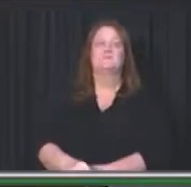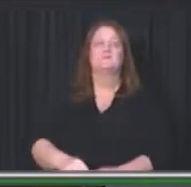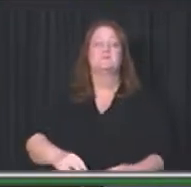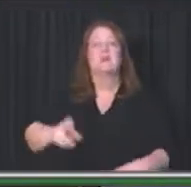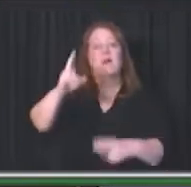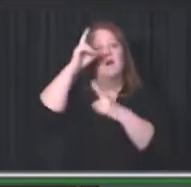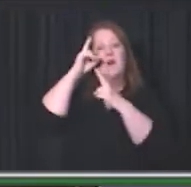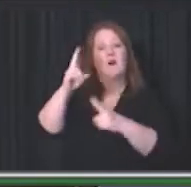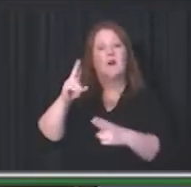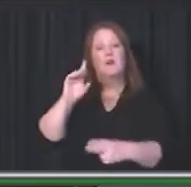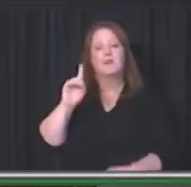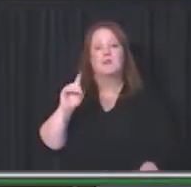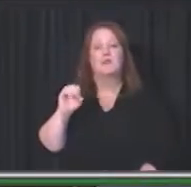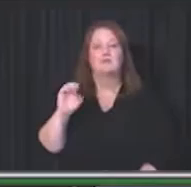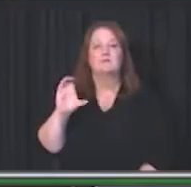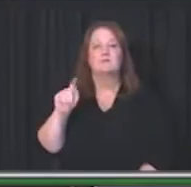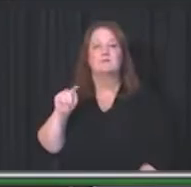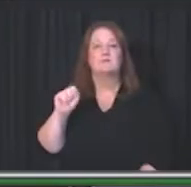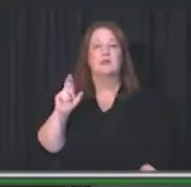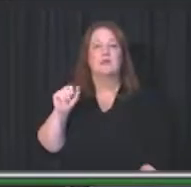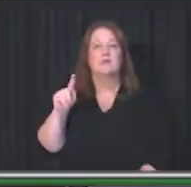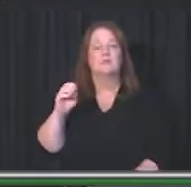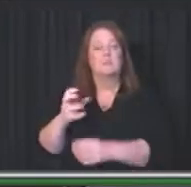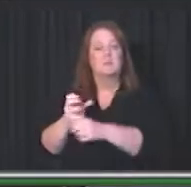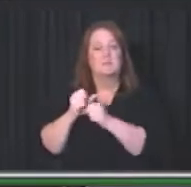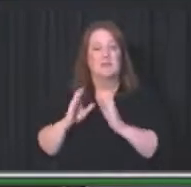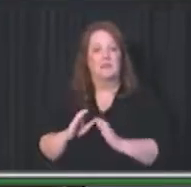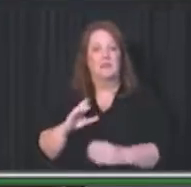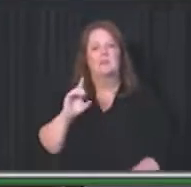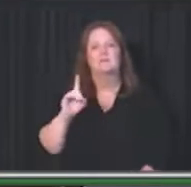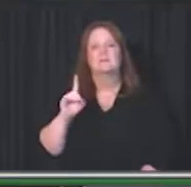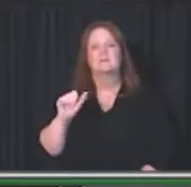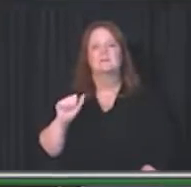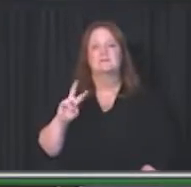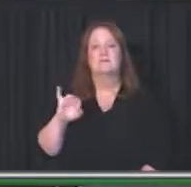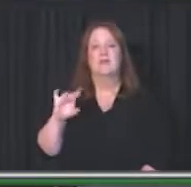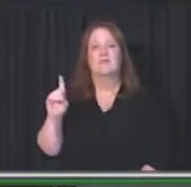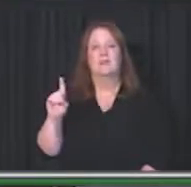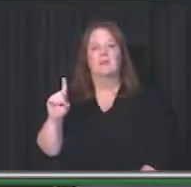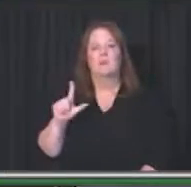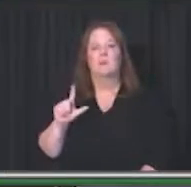Honorary Doctorate of Humane Letters recipient, David Lucchetti.